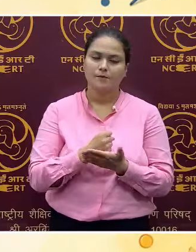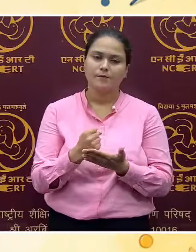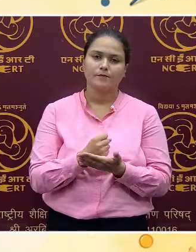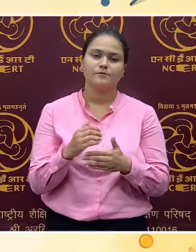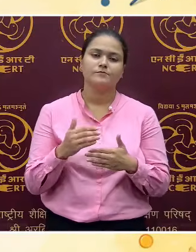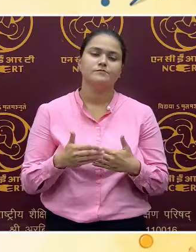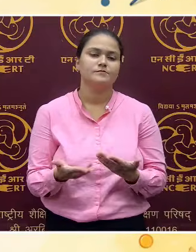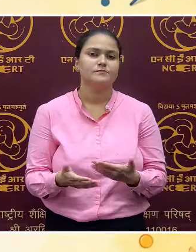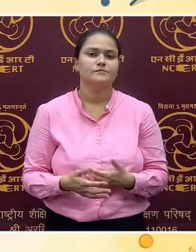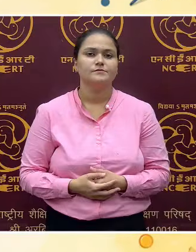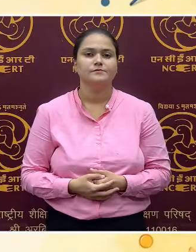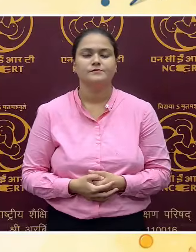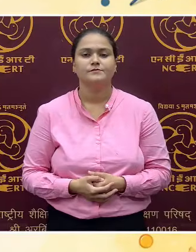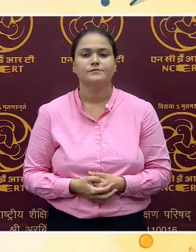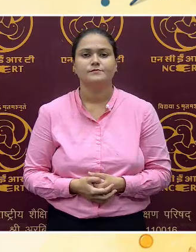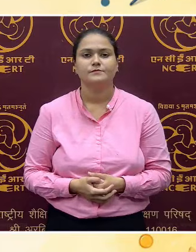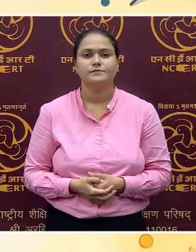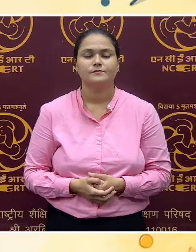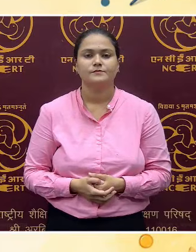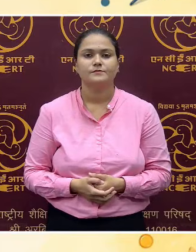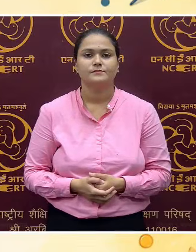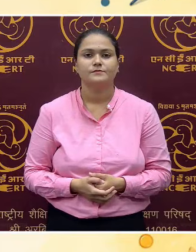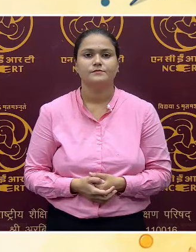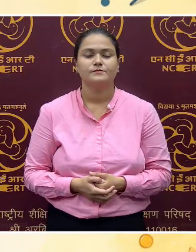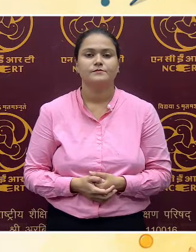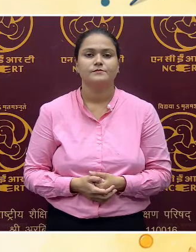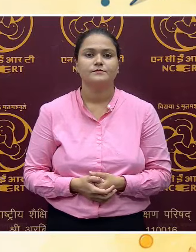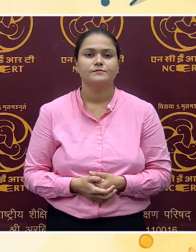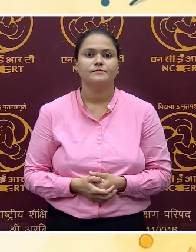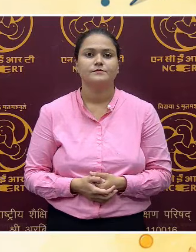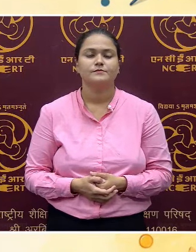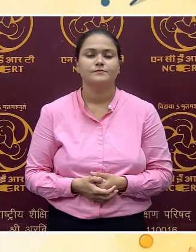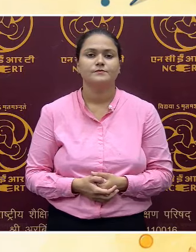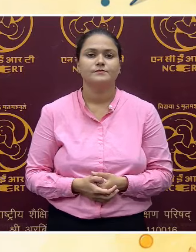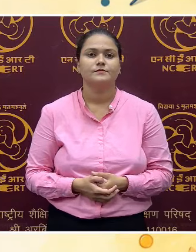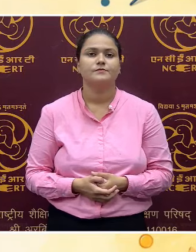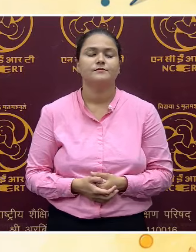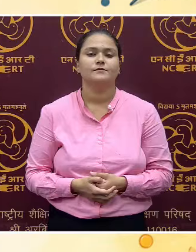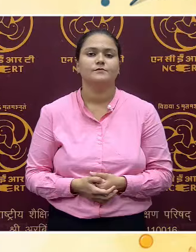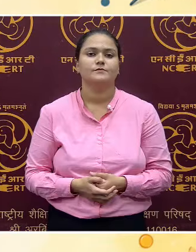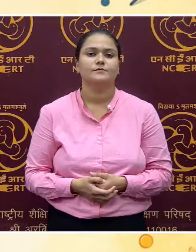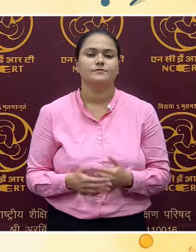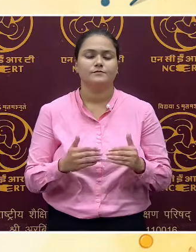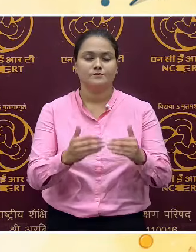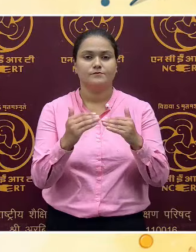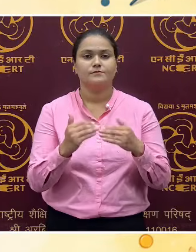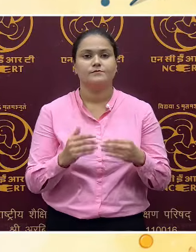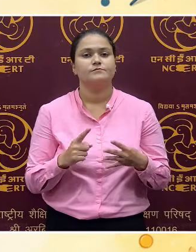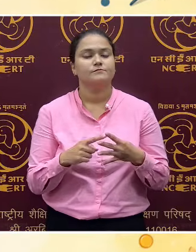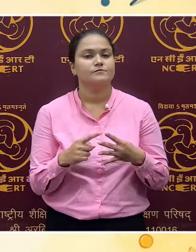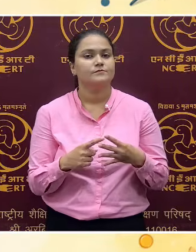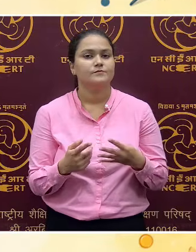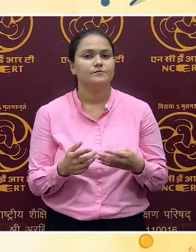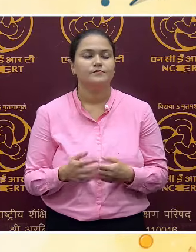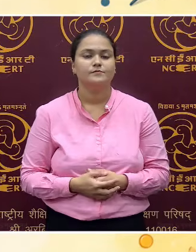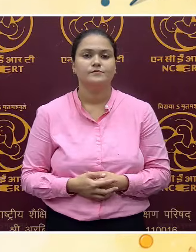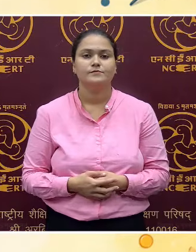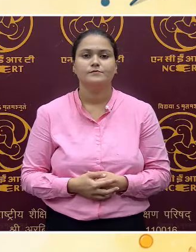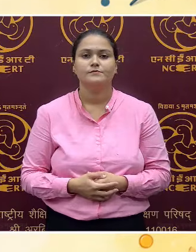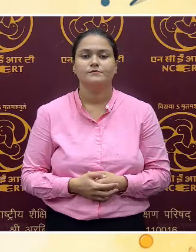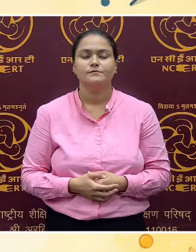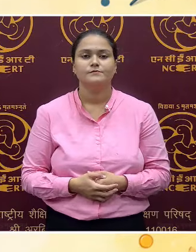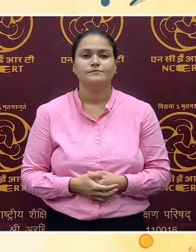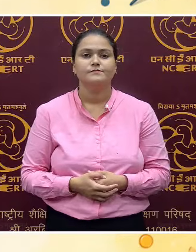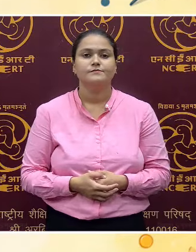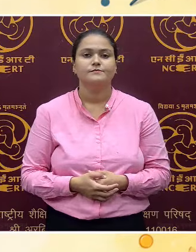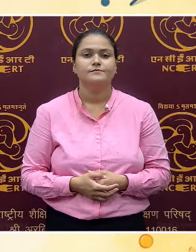Second one. Okay. What cannot be cured must be endured is the answer. Yeah.